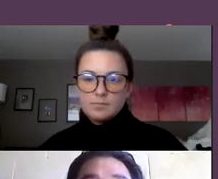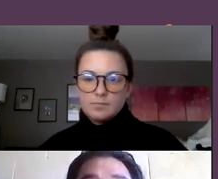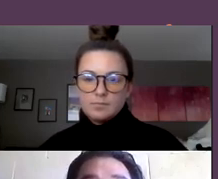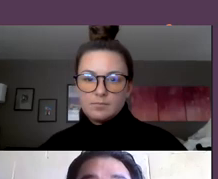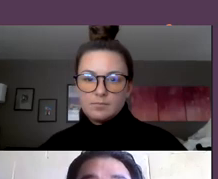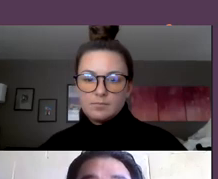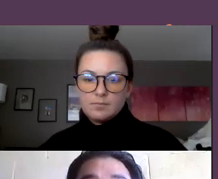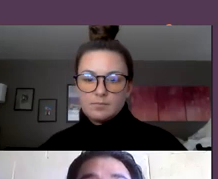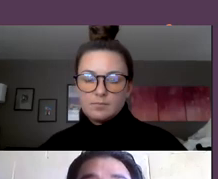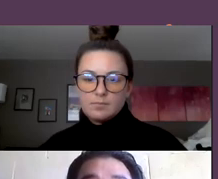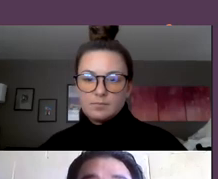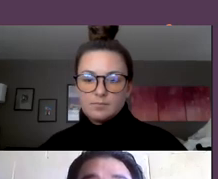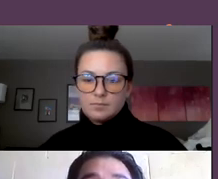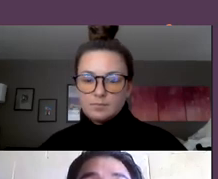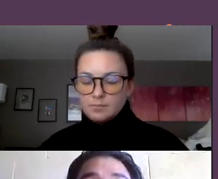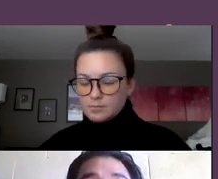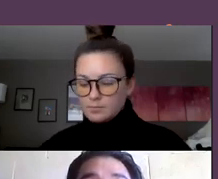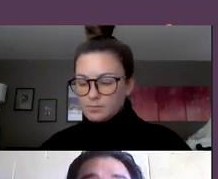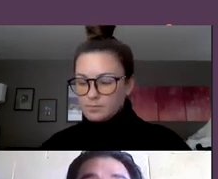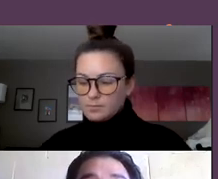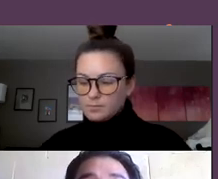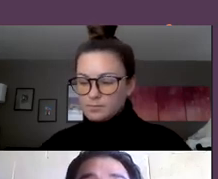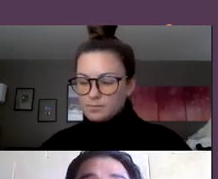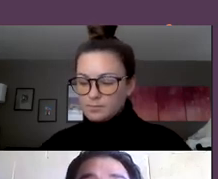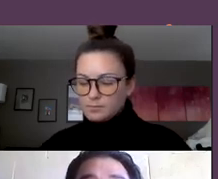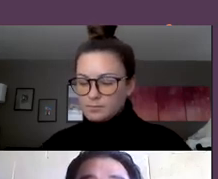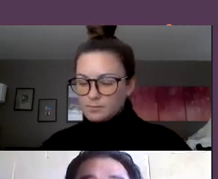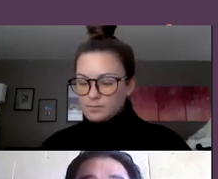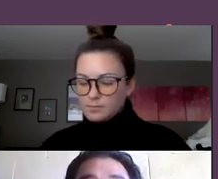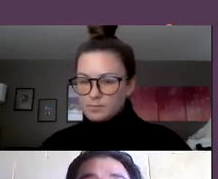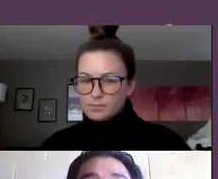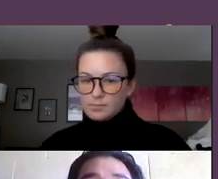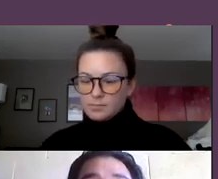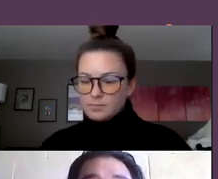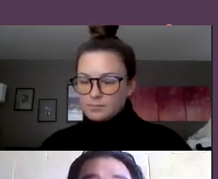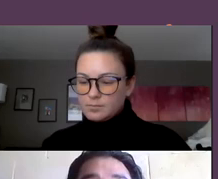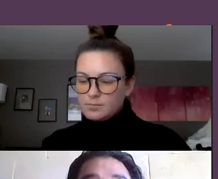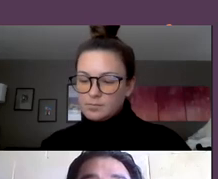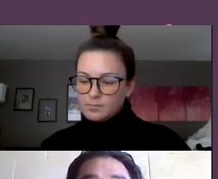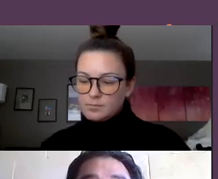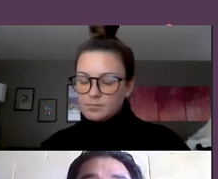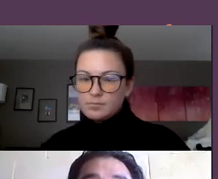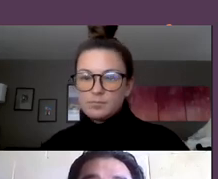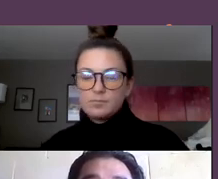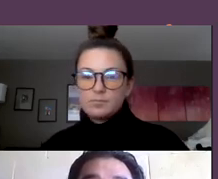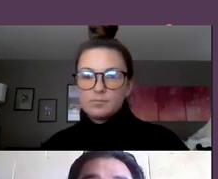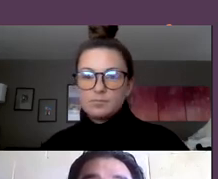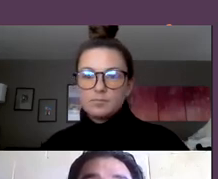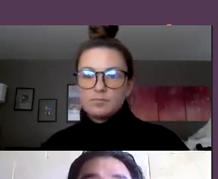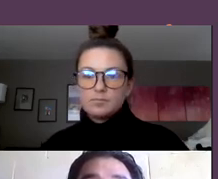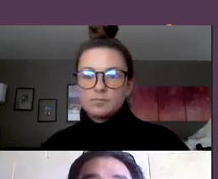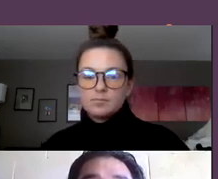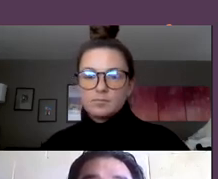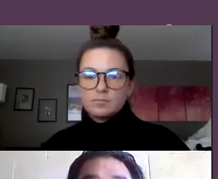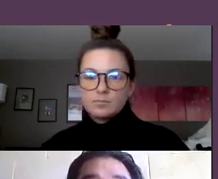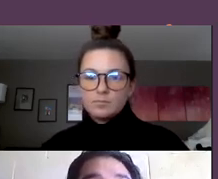the University of Southern California and her MA in Spanish Literature from the University of California, Santa Barbara. She